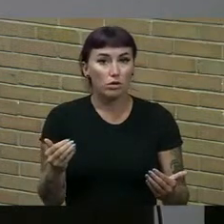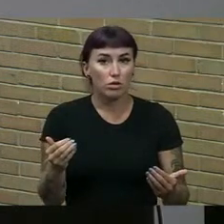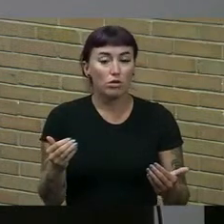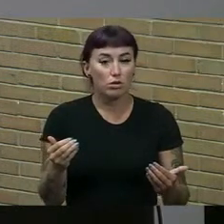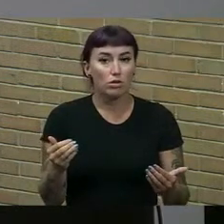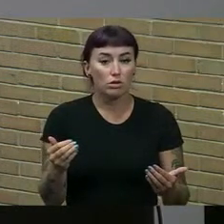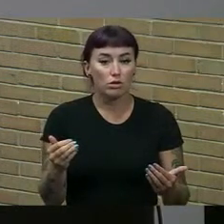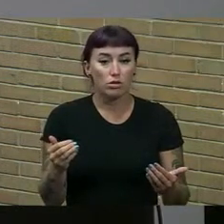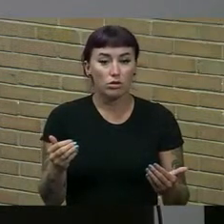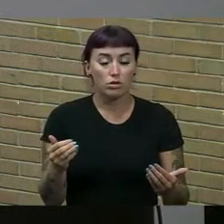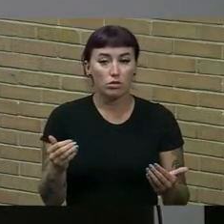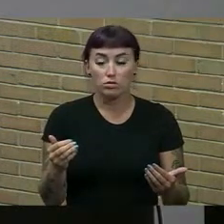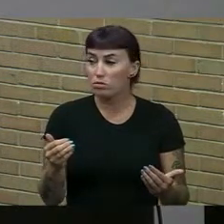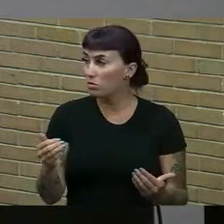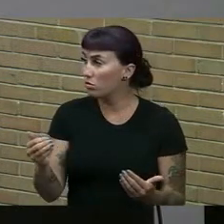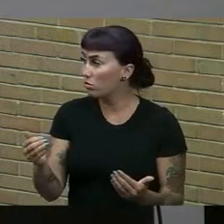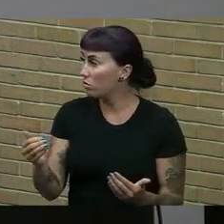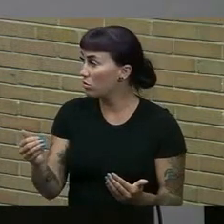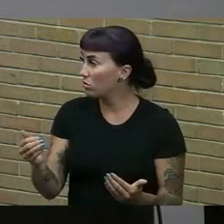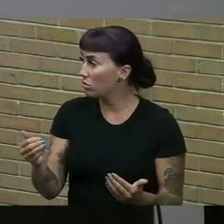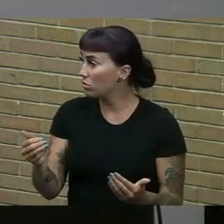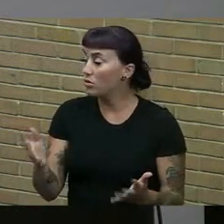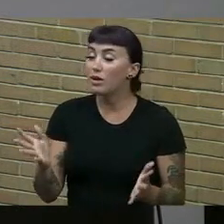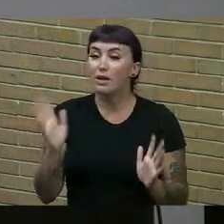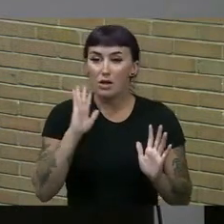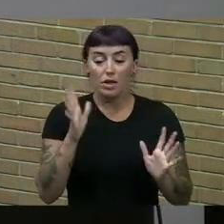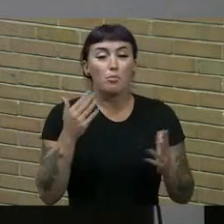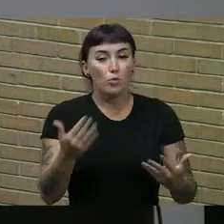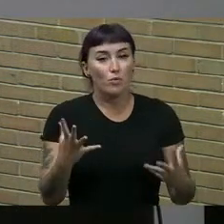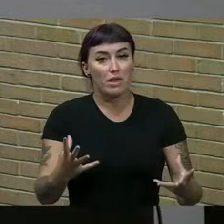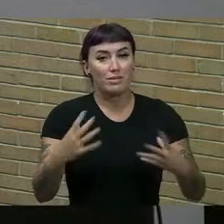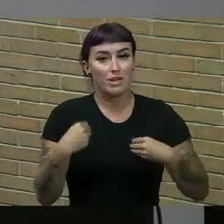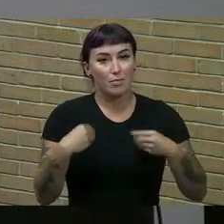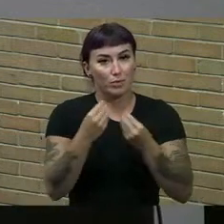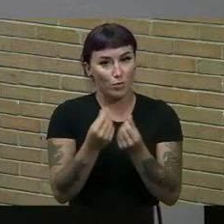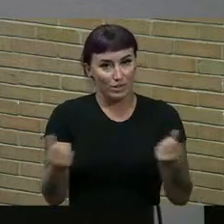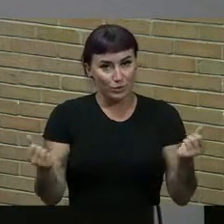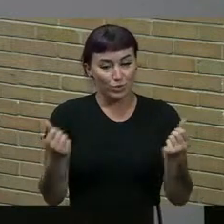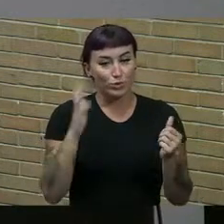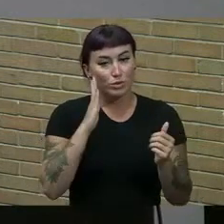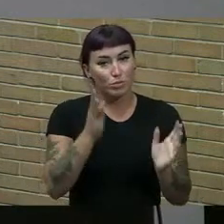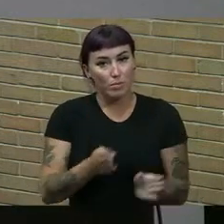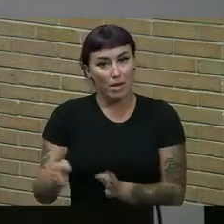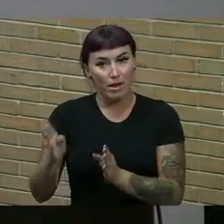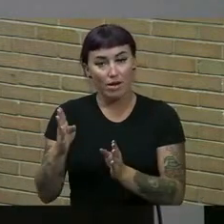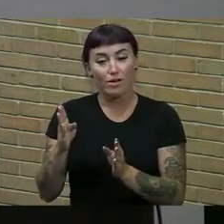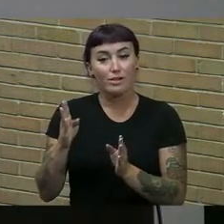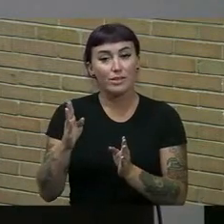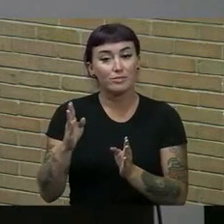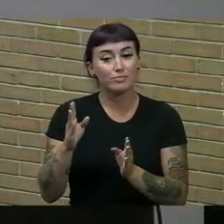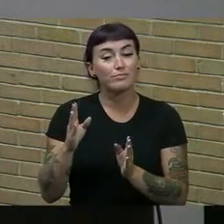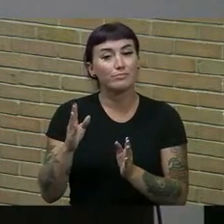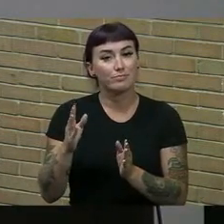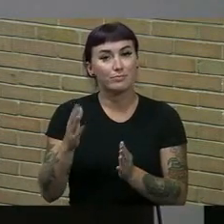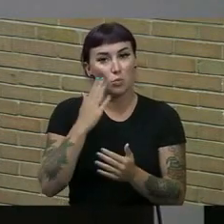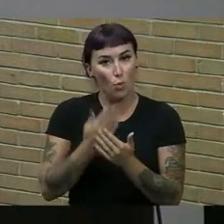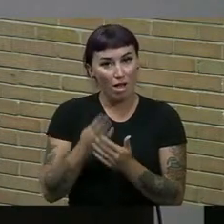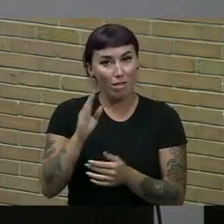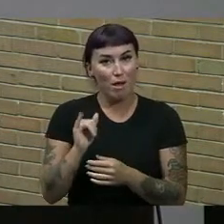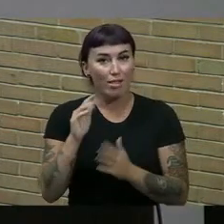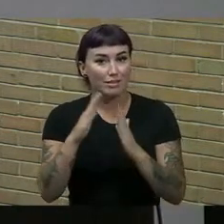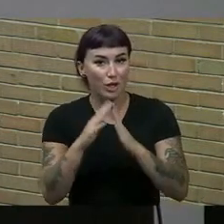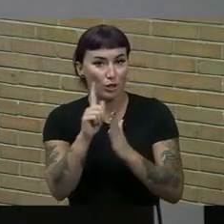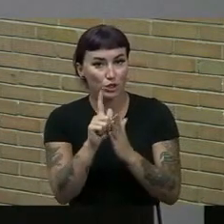Adopt the resolution. pardon me? Adopt the resolution. Thank you. I move that we adopt the resolution as prepared so ably by the town